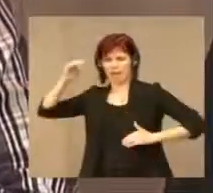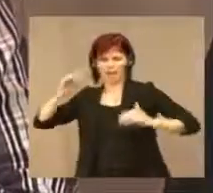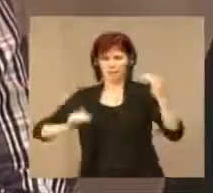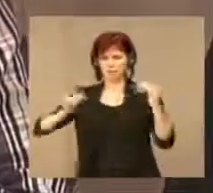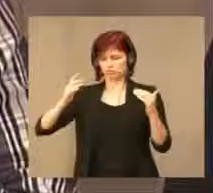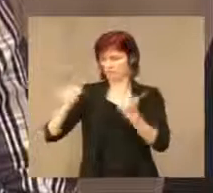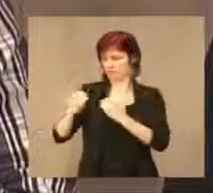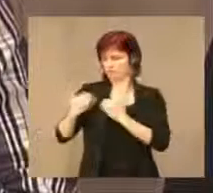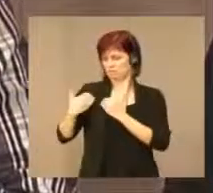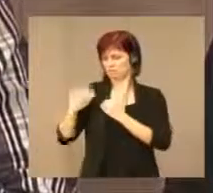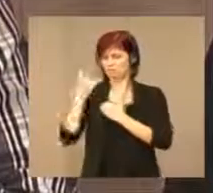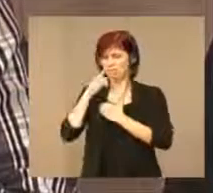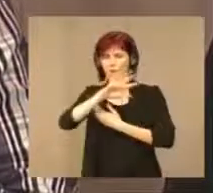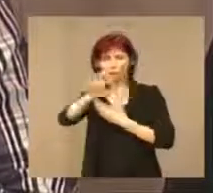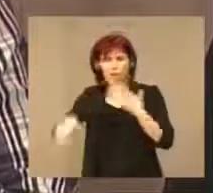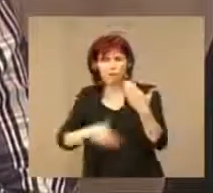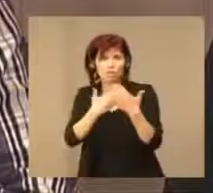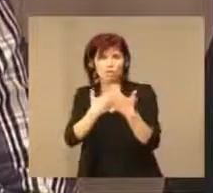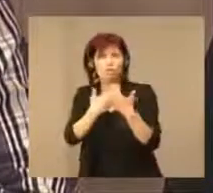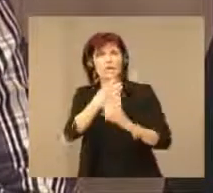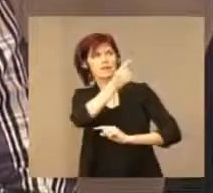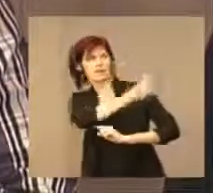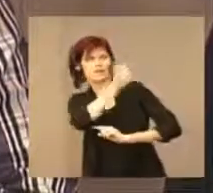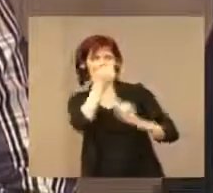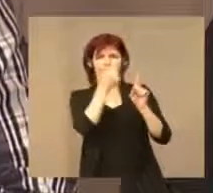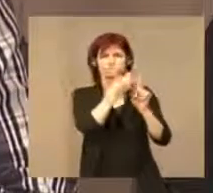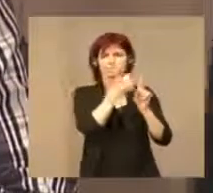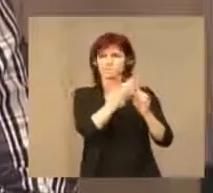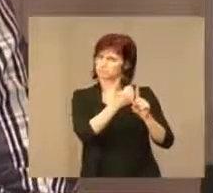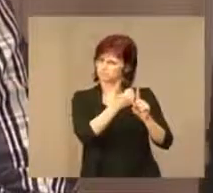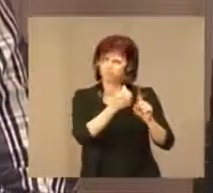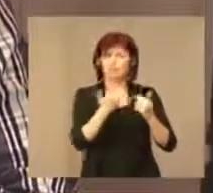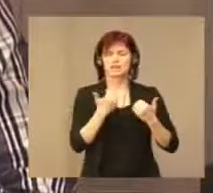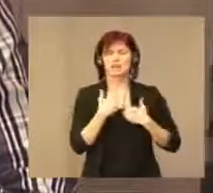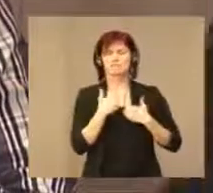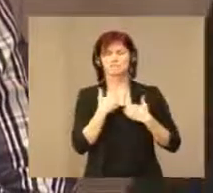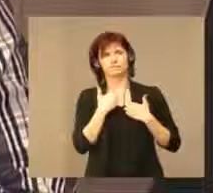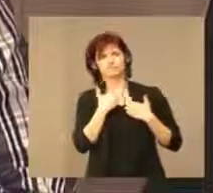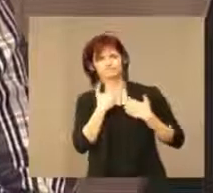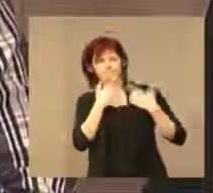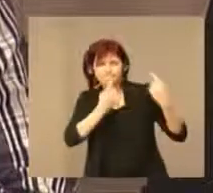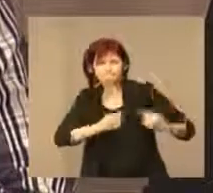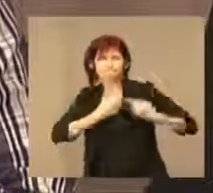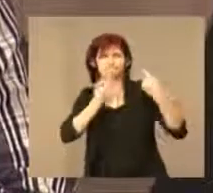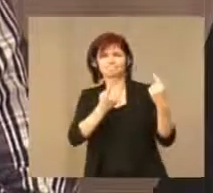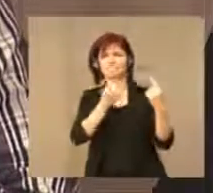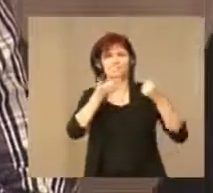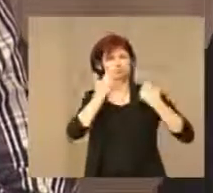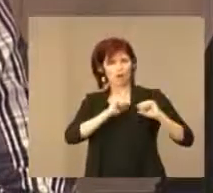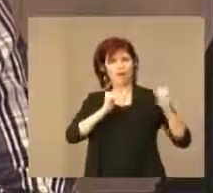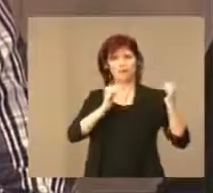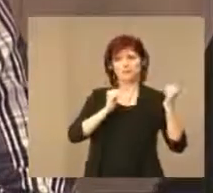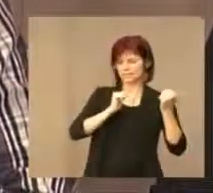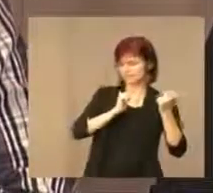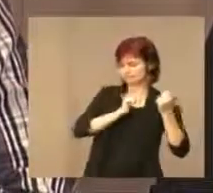responsibility for everyone? Governments have a difficulty on this, you know.